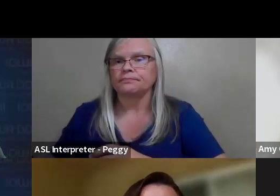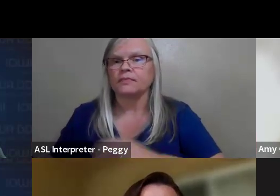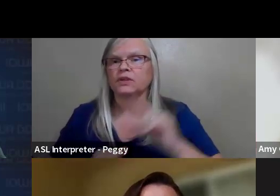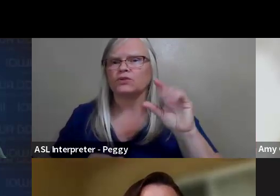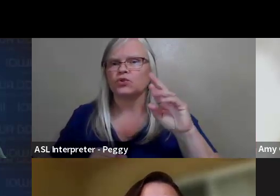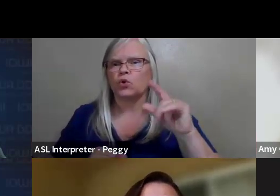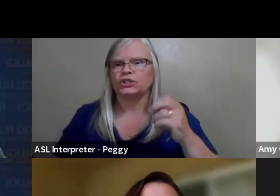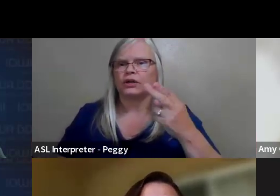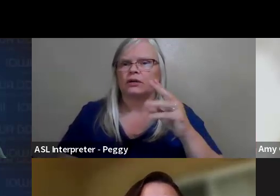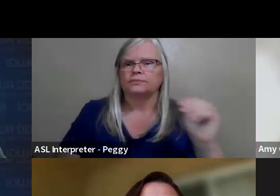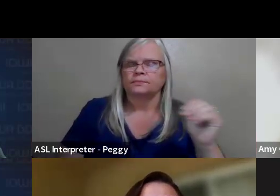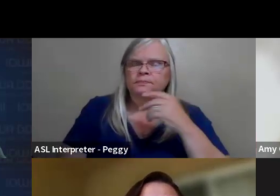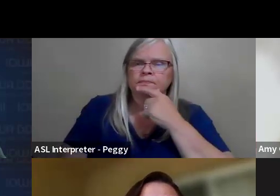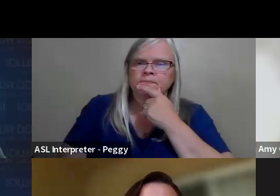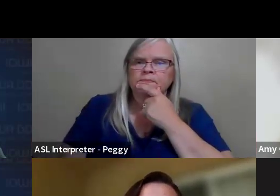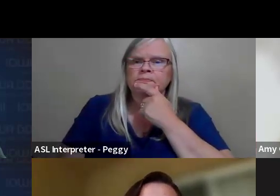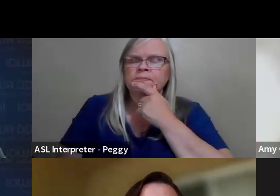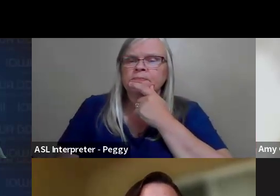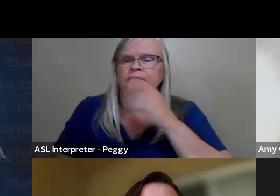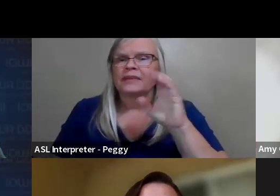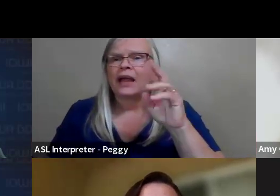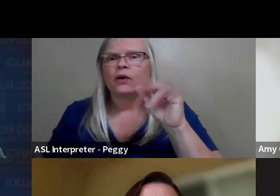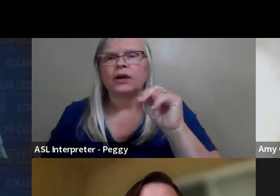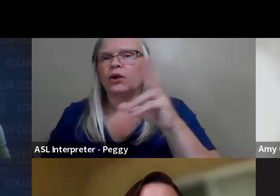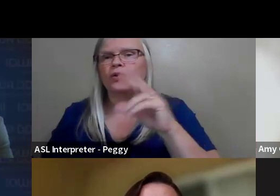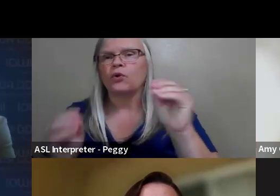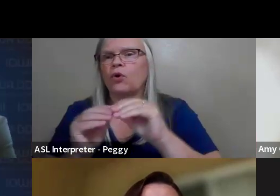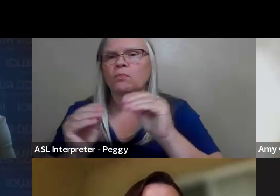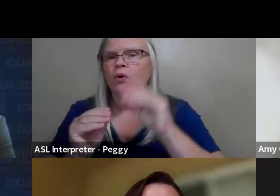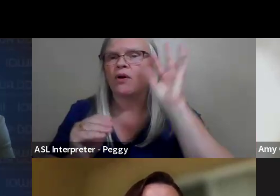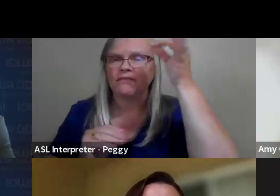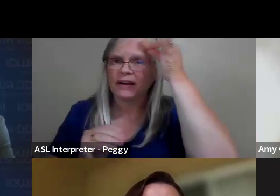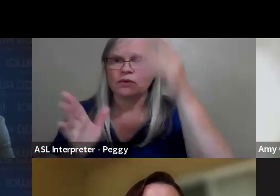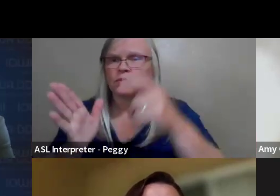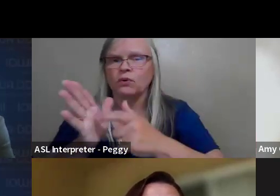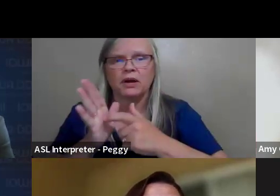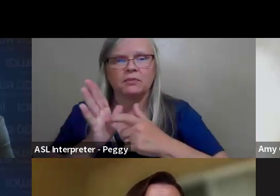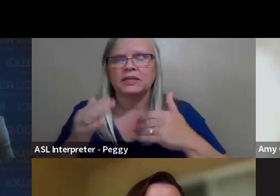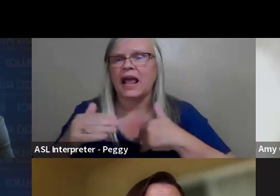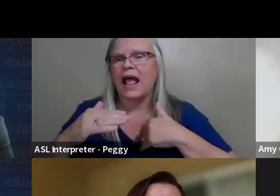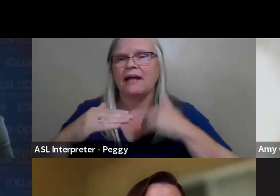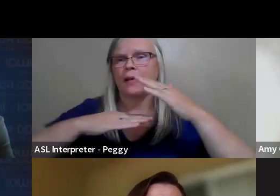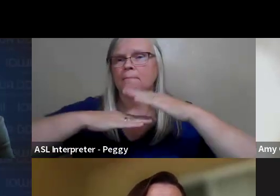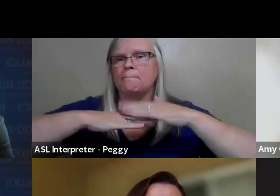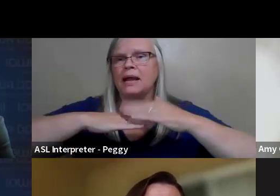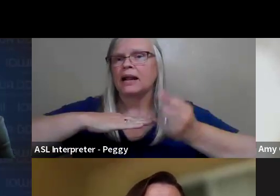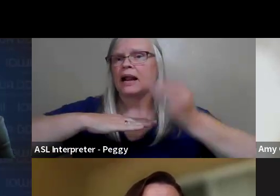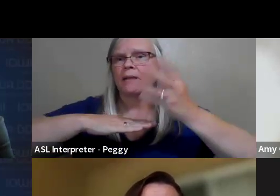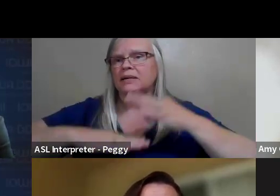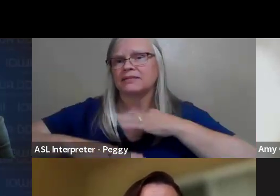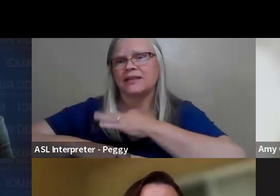So there's no longer a federal requirement to have those minimum